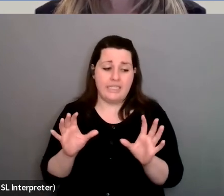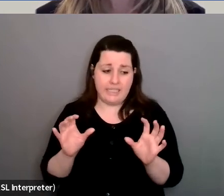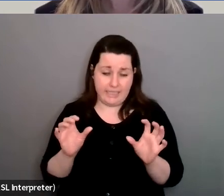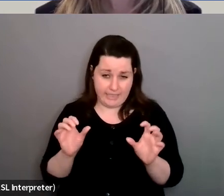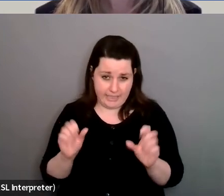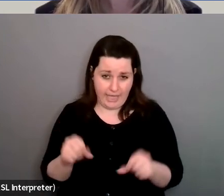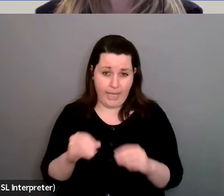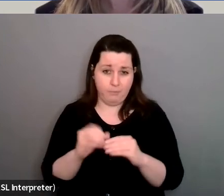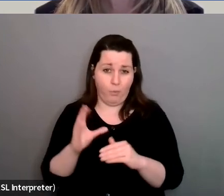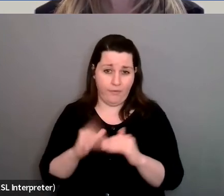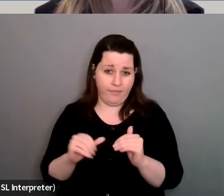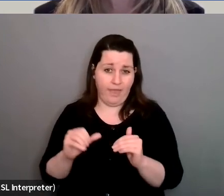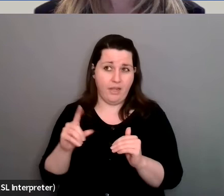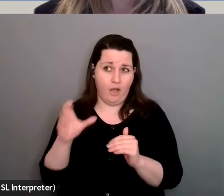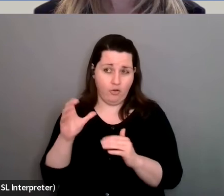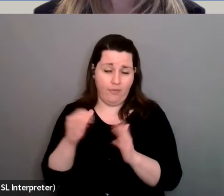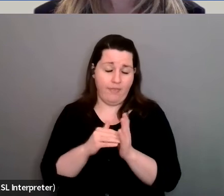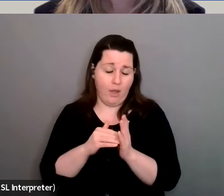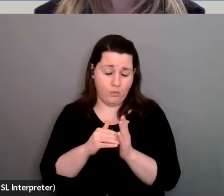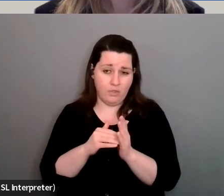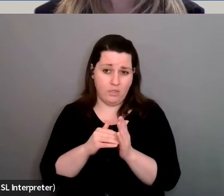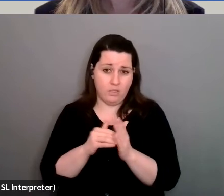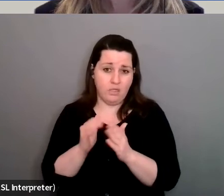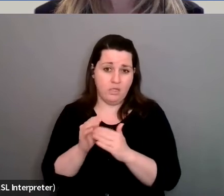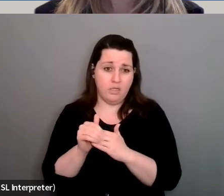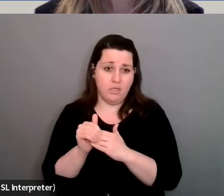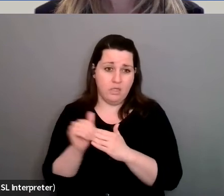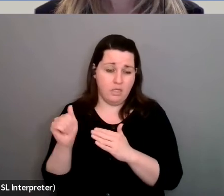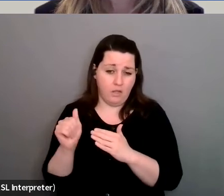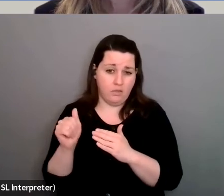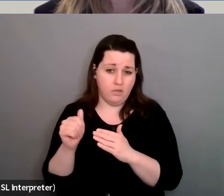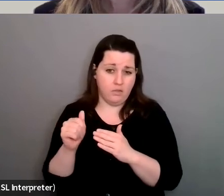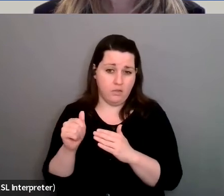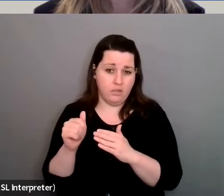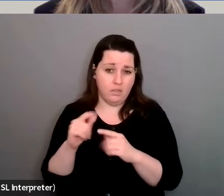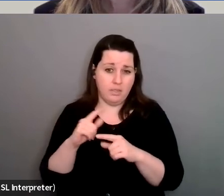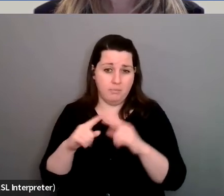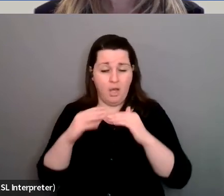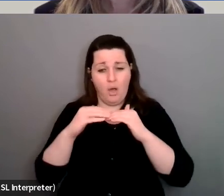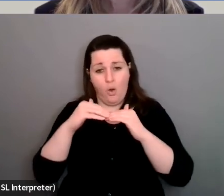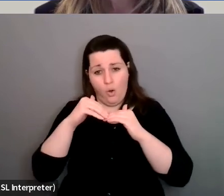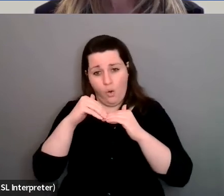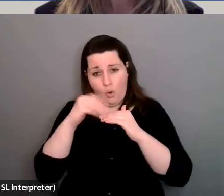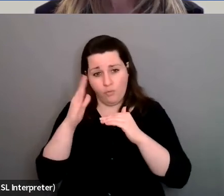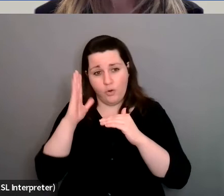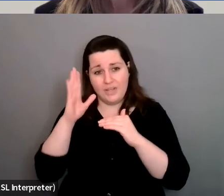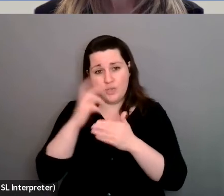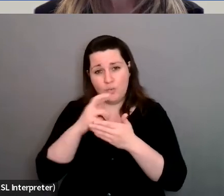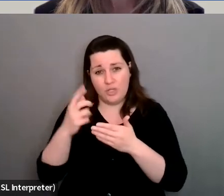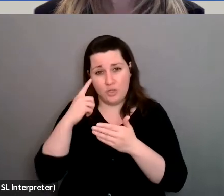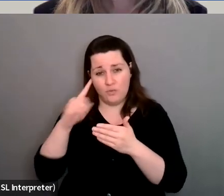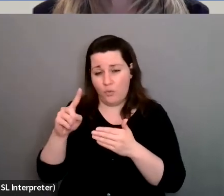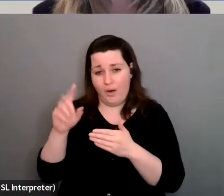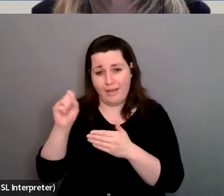over that 100,000, but then anything over it would be counted as a resource for SSI Medicaid purposes, or that's just the